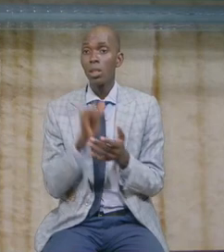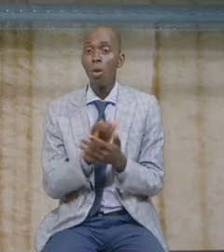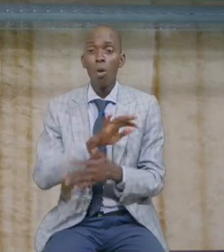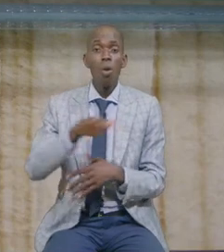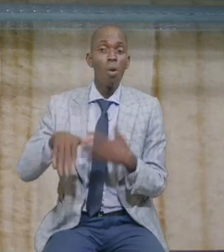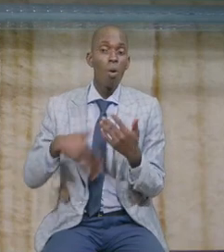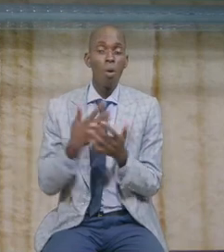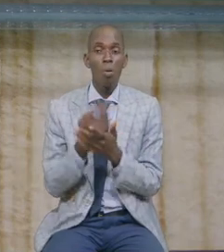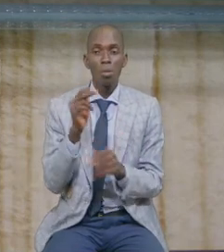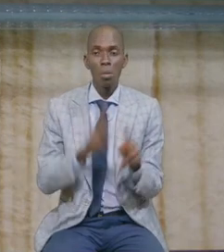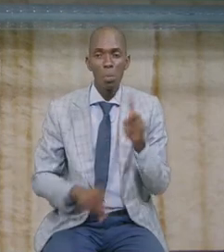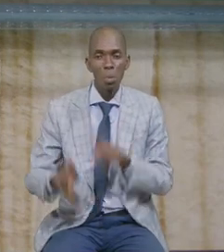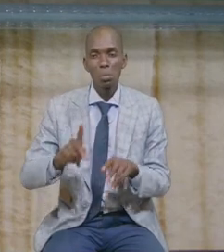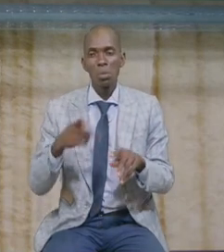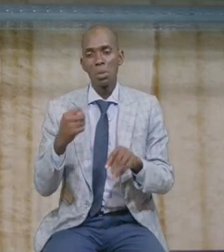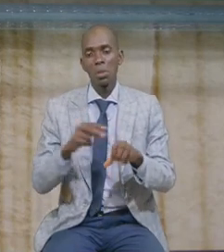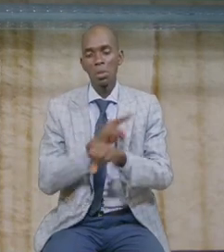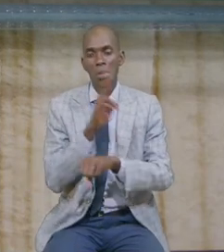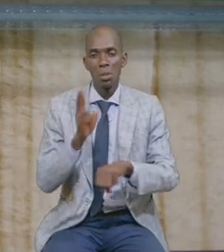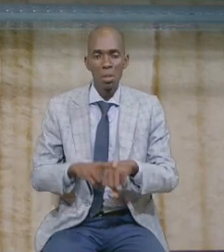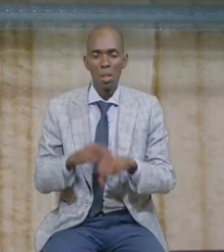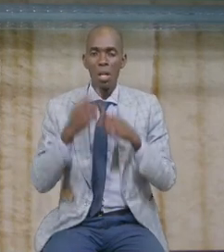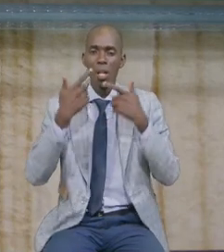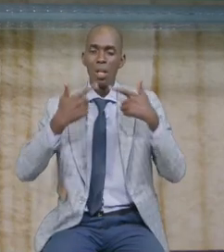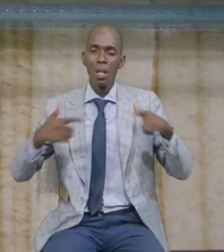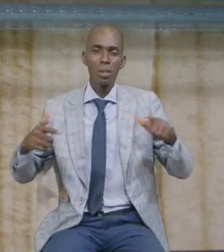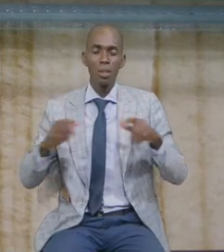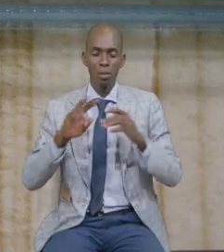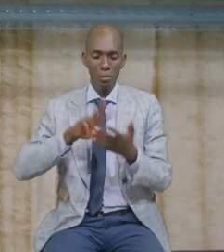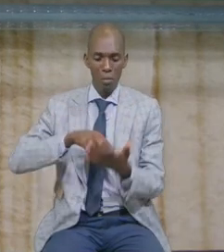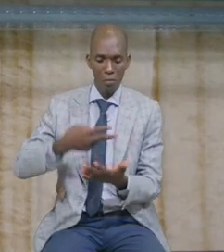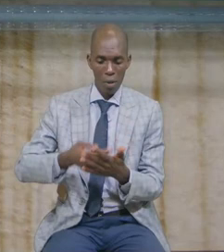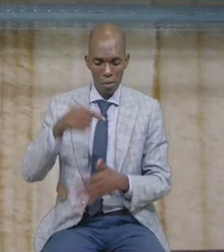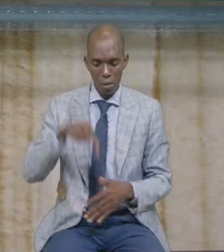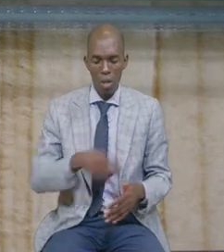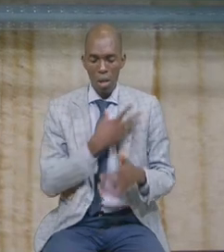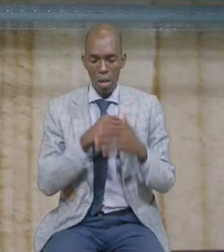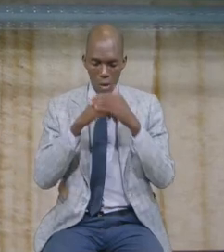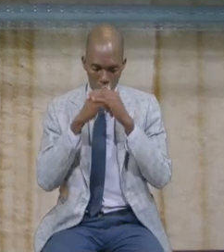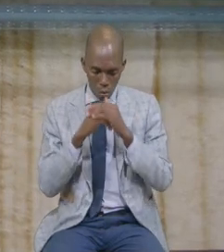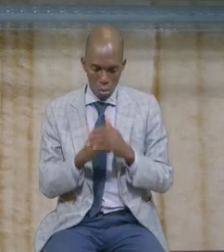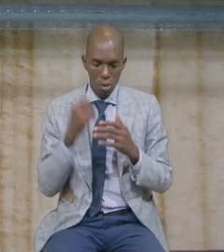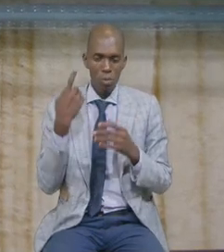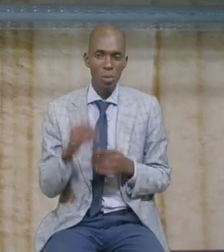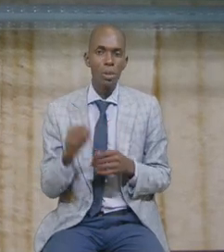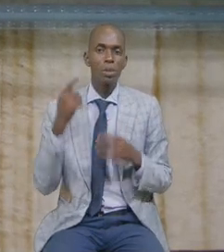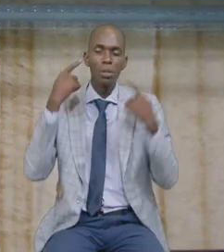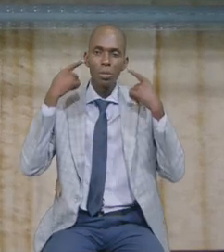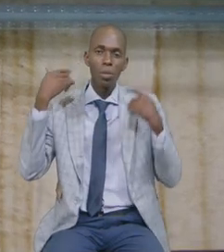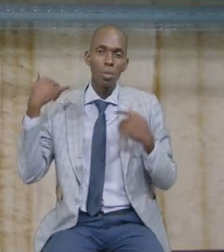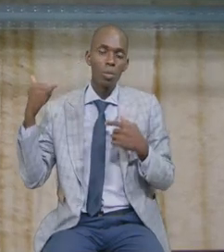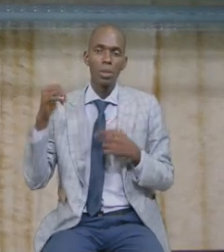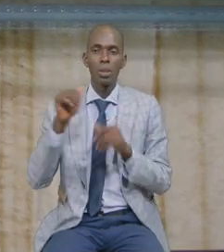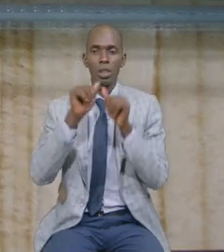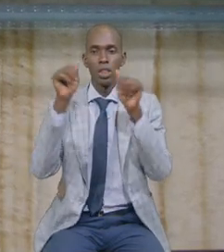the nations, and the languages fell down and worshipped the golden image